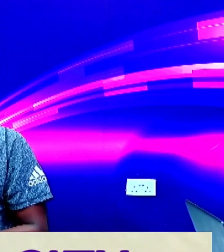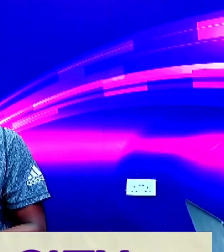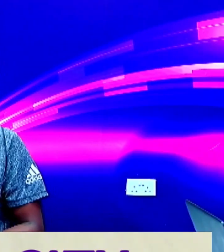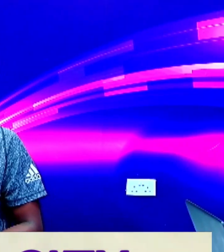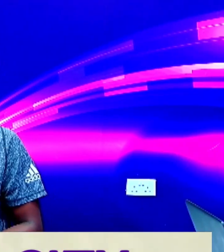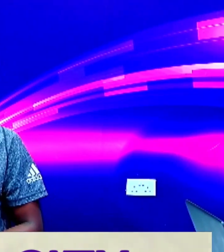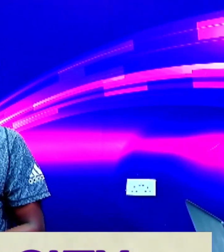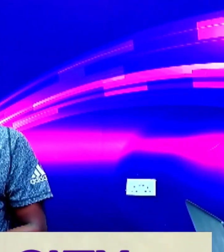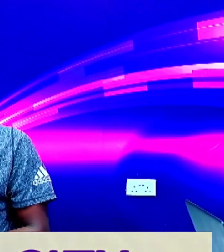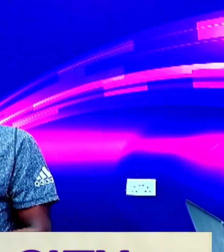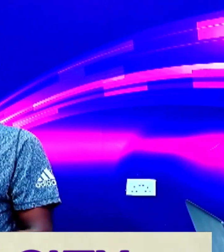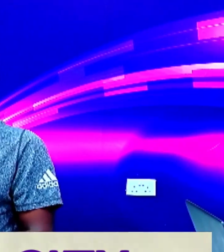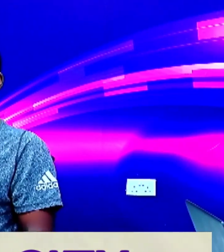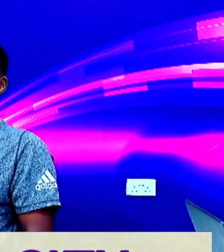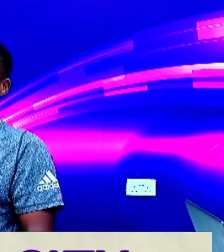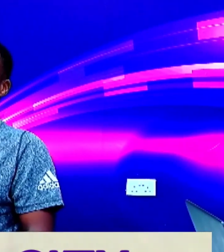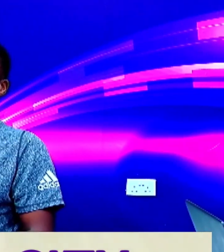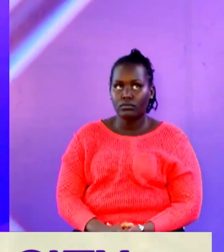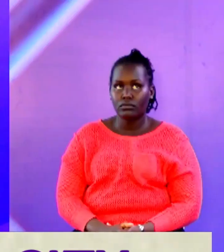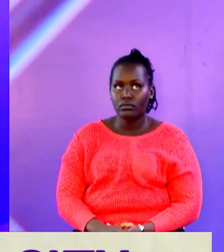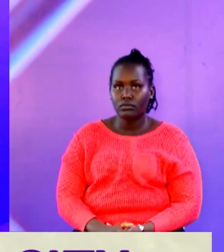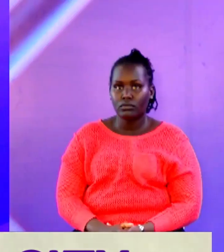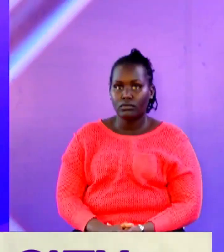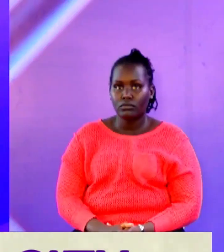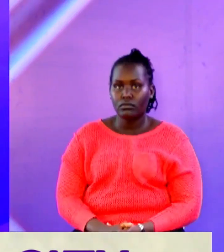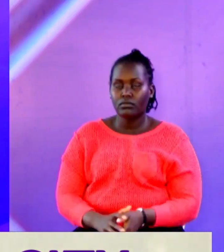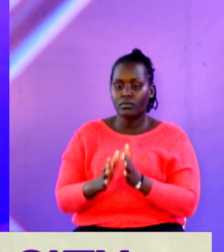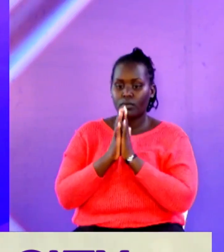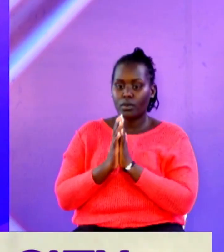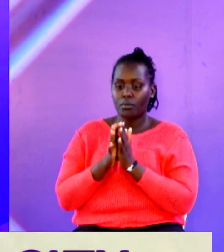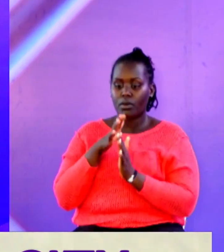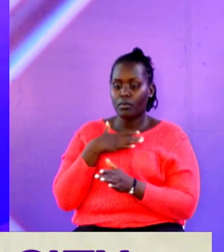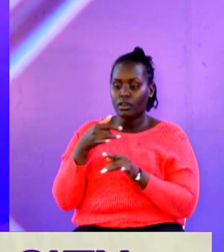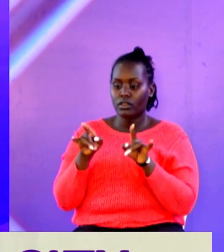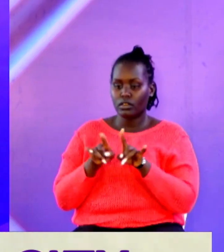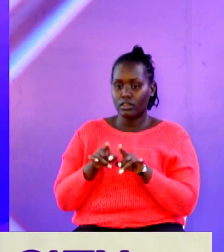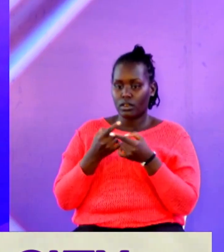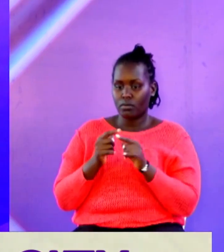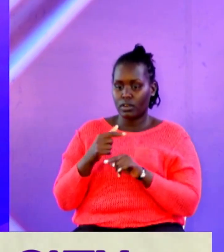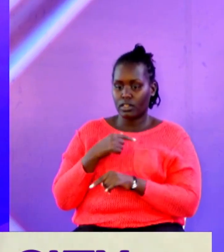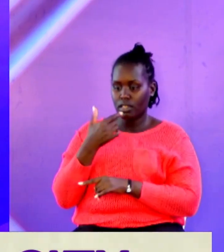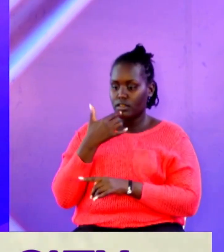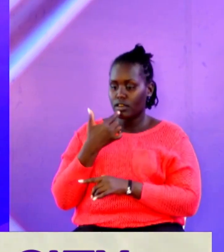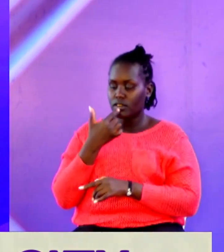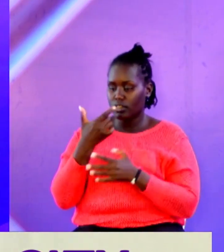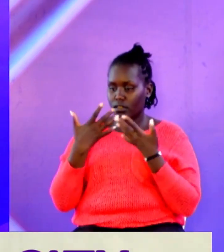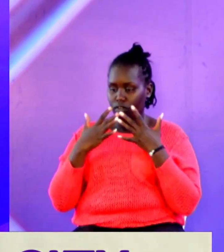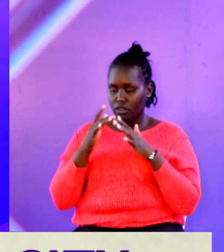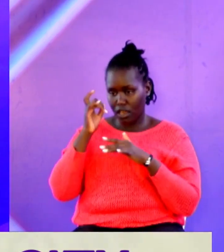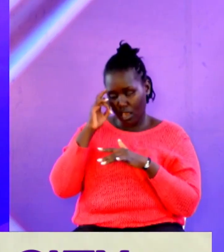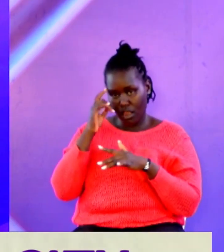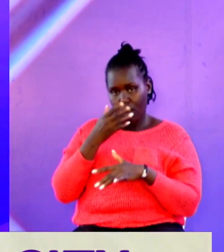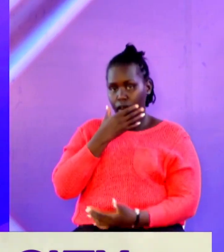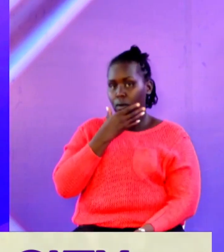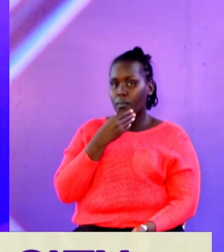3-0 win for Arsenal. Yeah, it is my prayer too, but our guest has already said, and I think Manchester